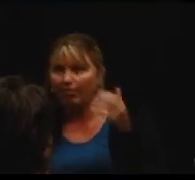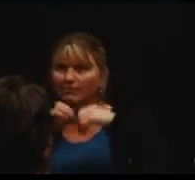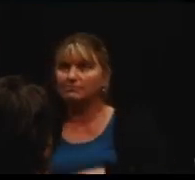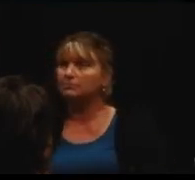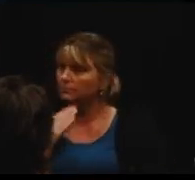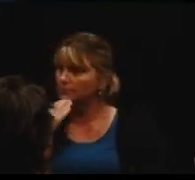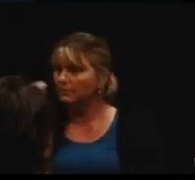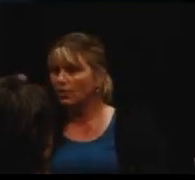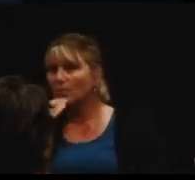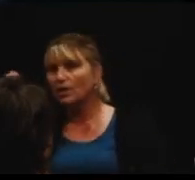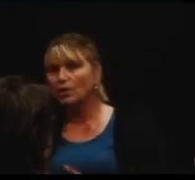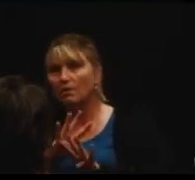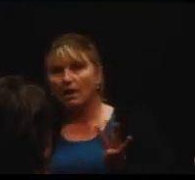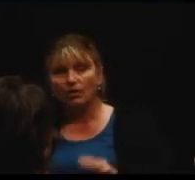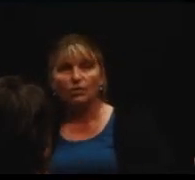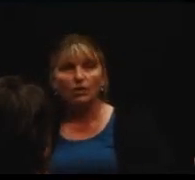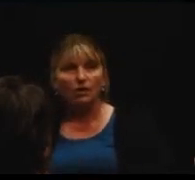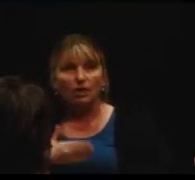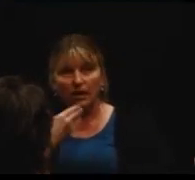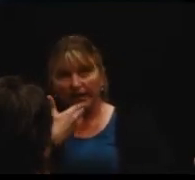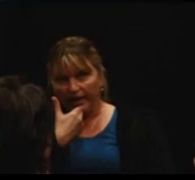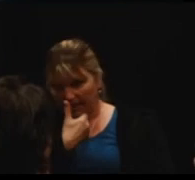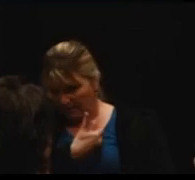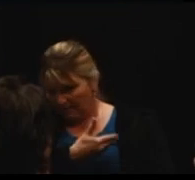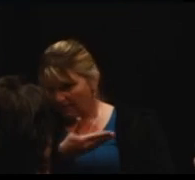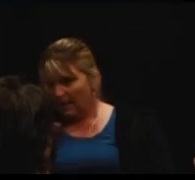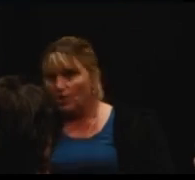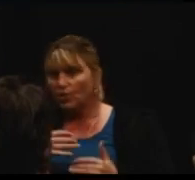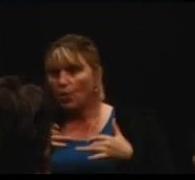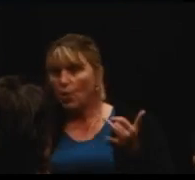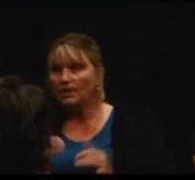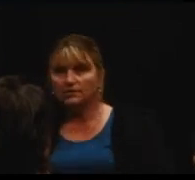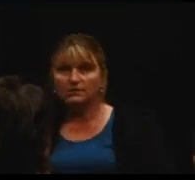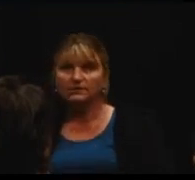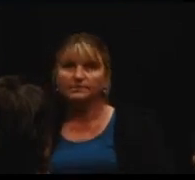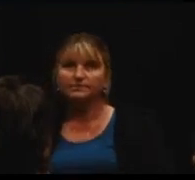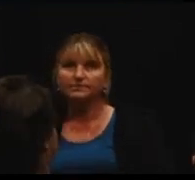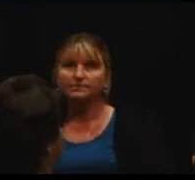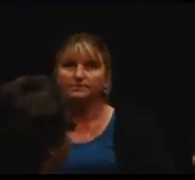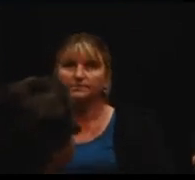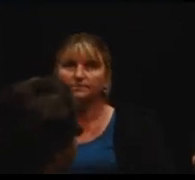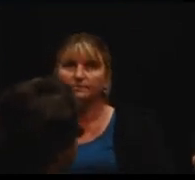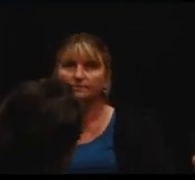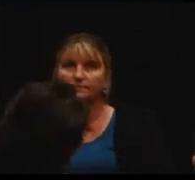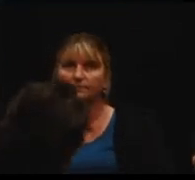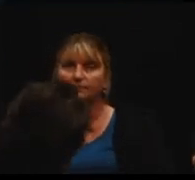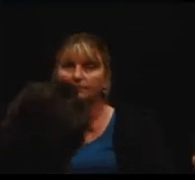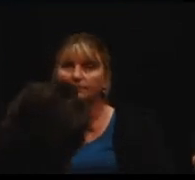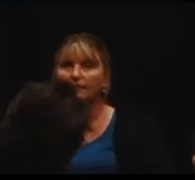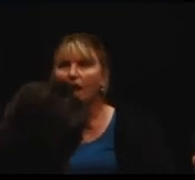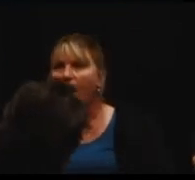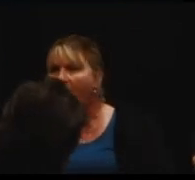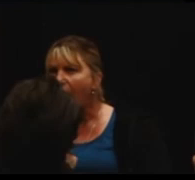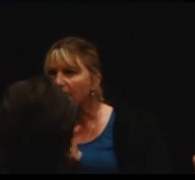Thank you. Thank you to the panel. Thank you to the audience who participated as well. I apparently have an obsession